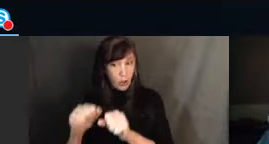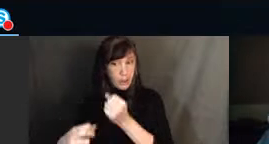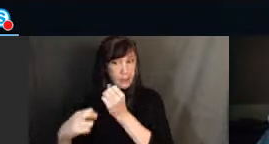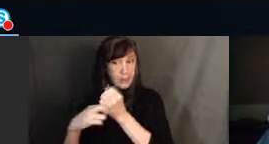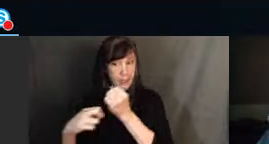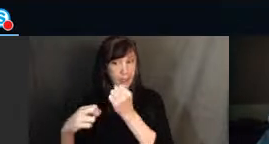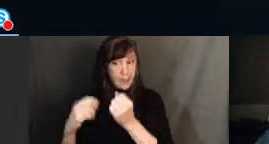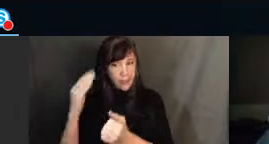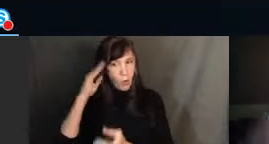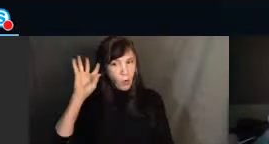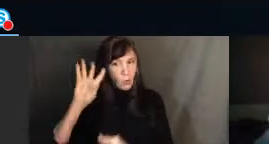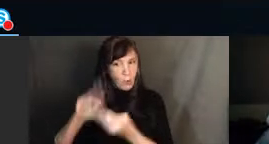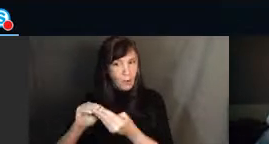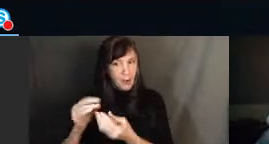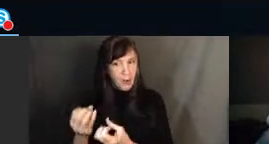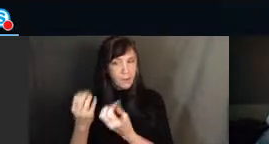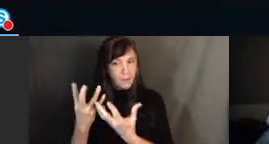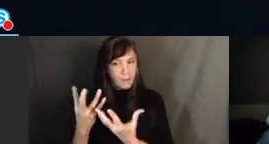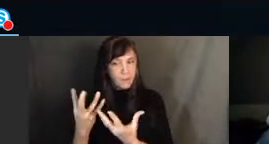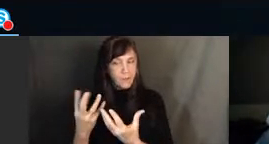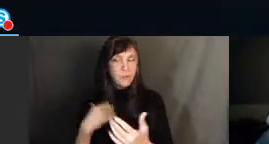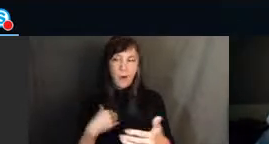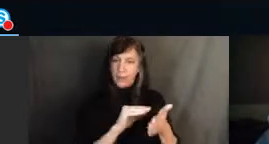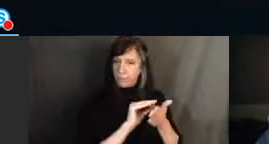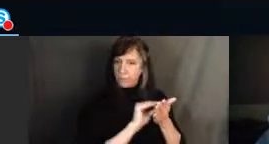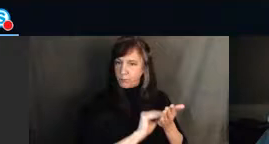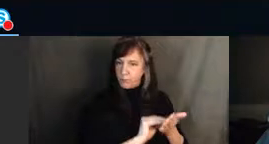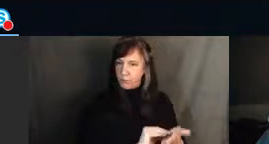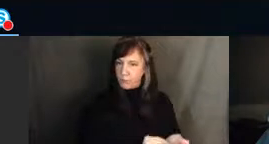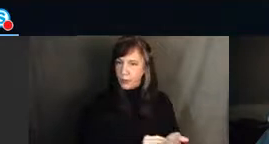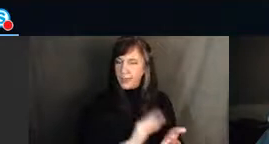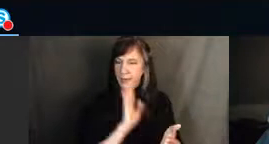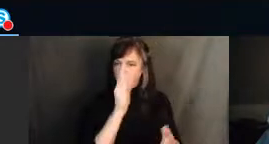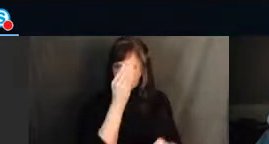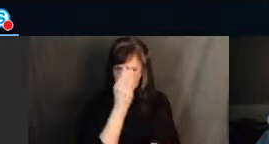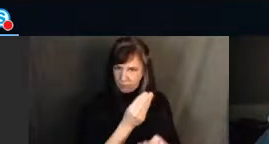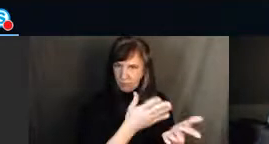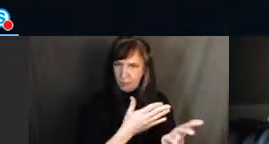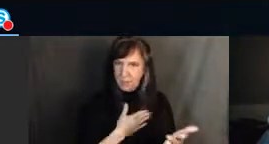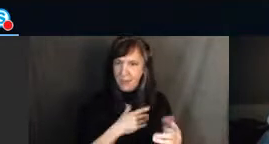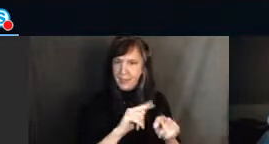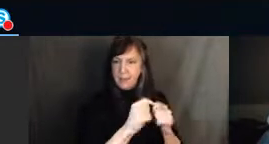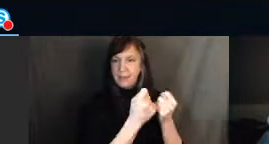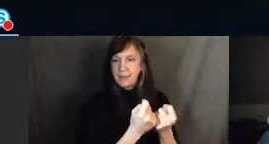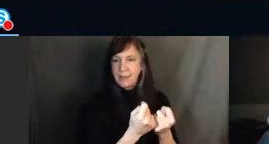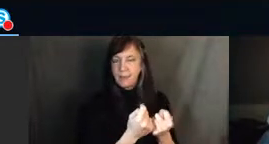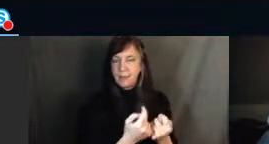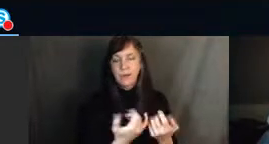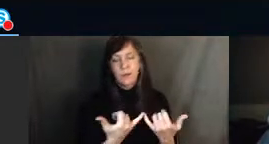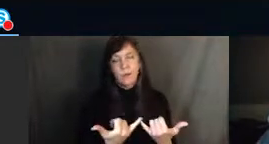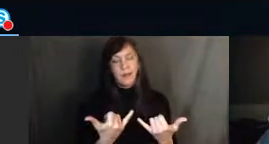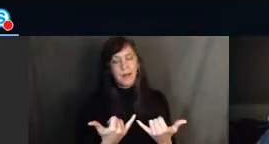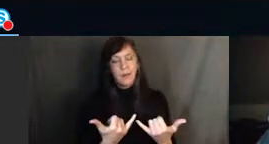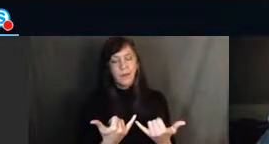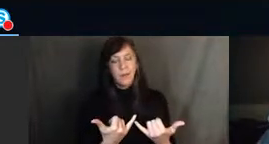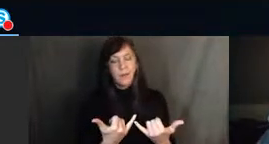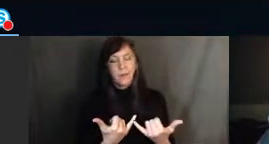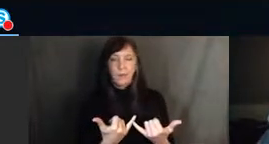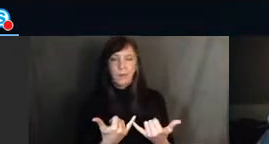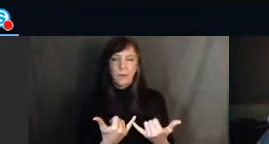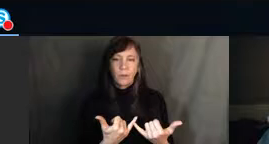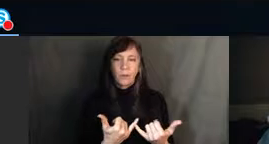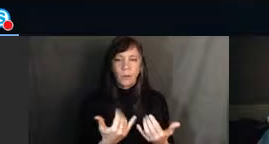note here. So I plan to share that with my team. And as we get more, right now we're waiting to hear which of